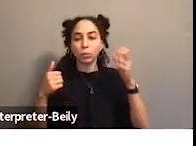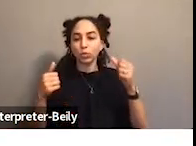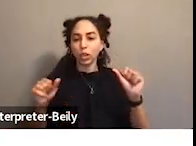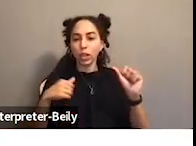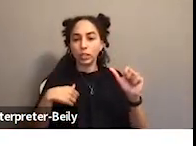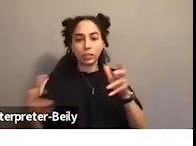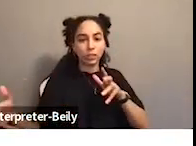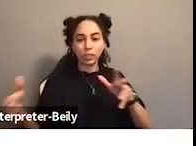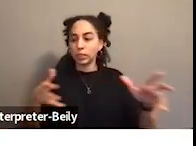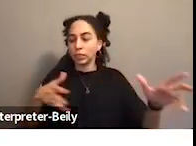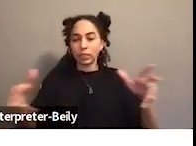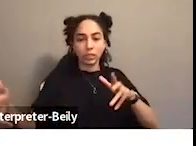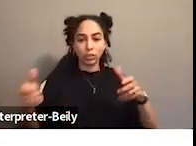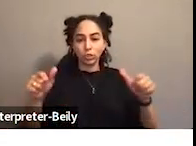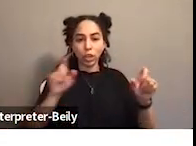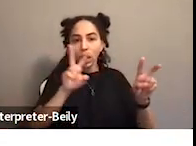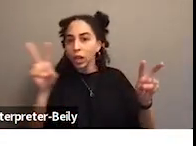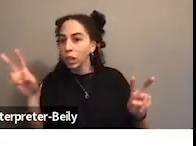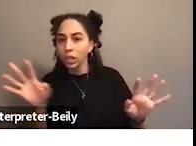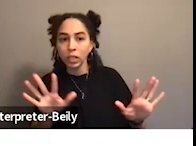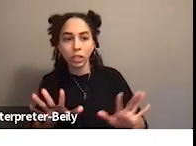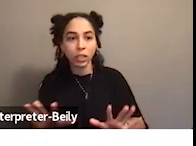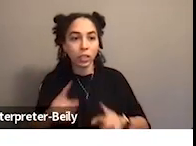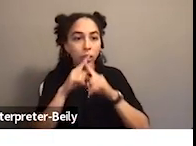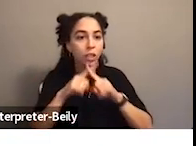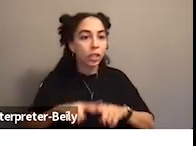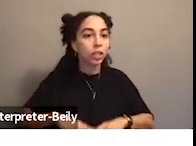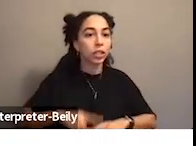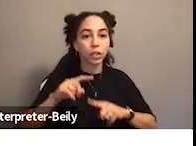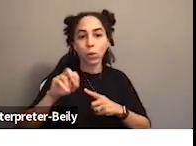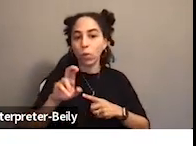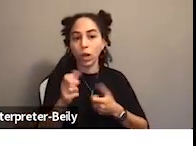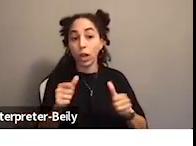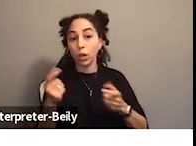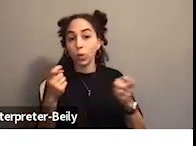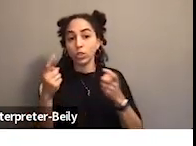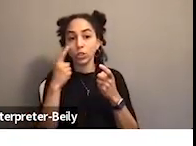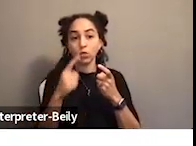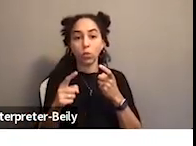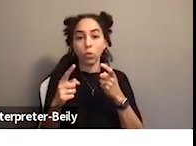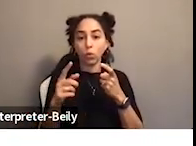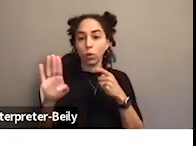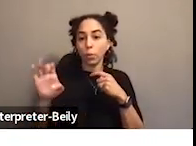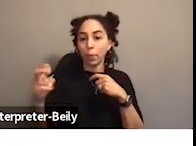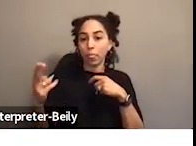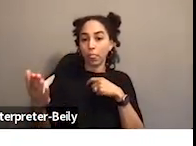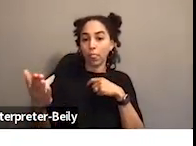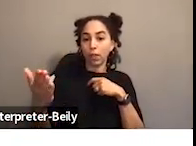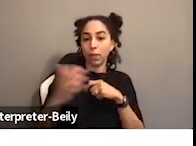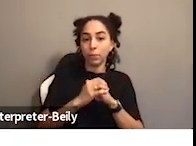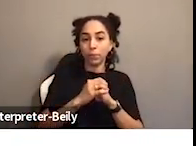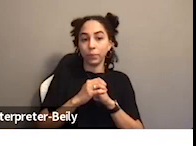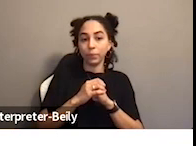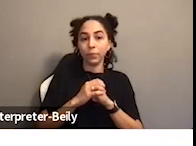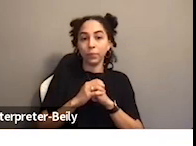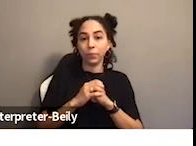multitask and see across the screen if anybody has unmuted or if they have any questions for Beth.